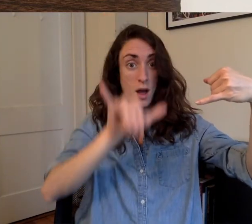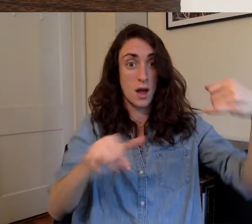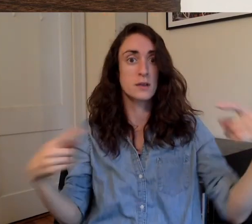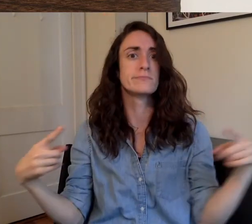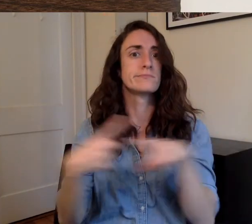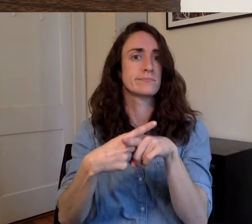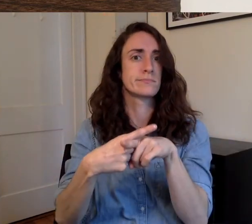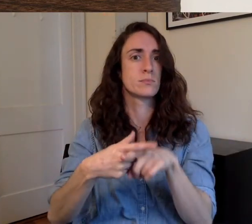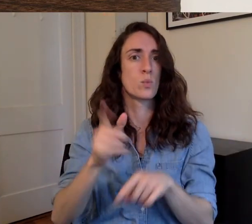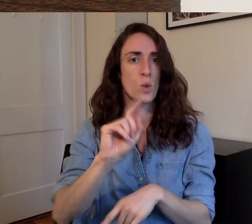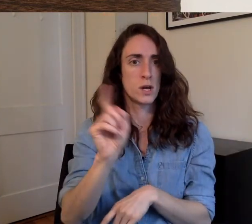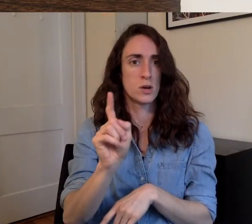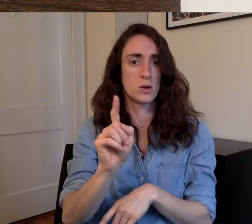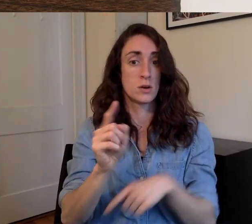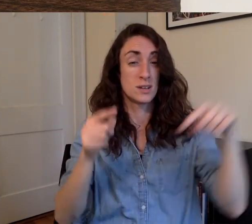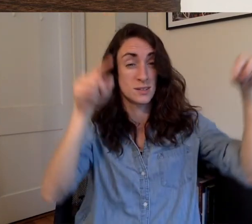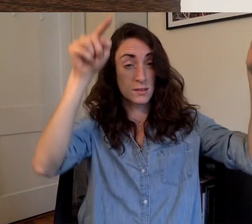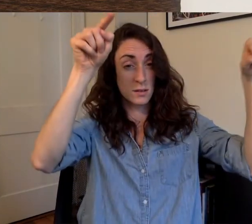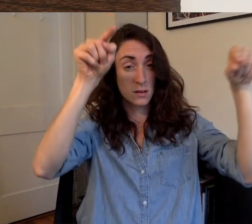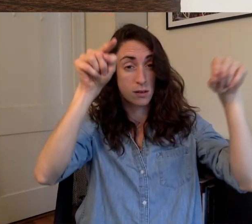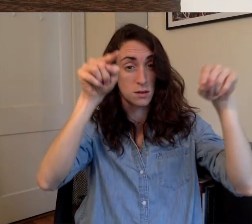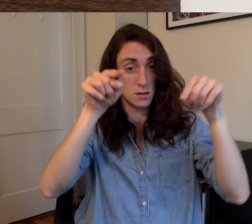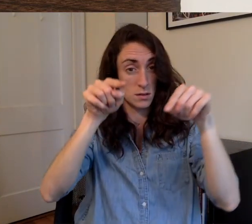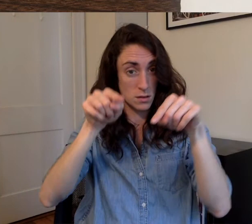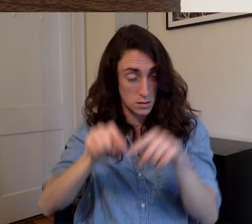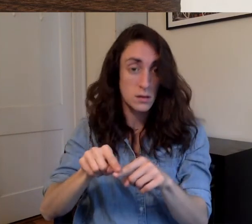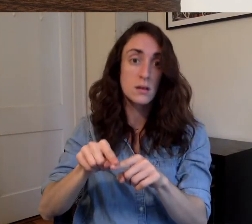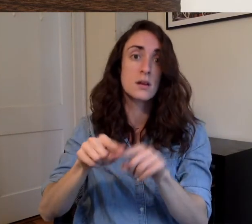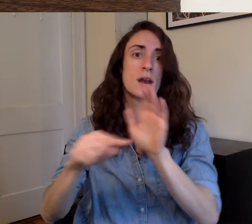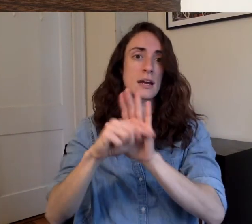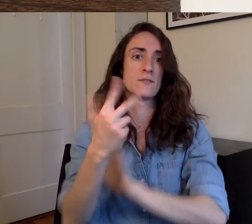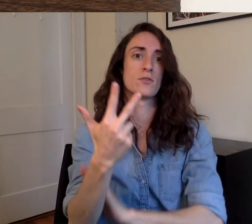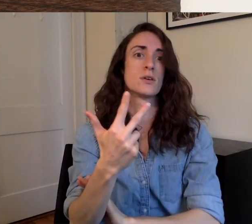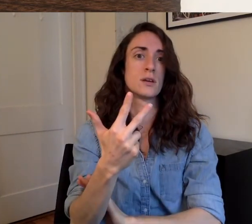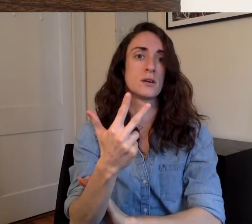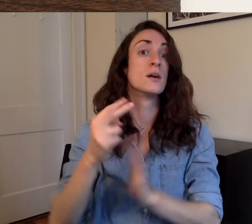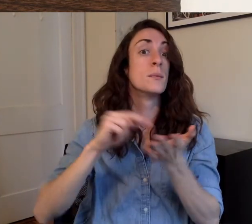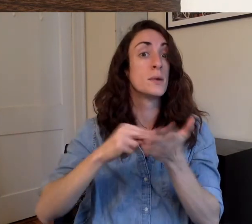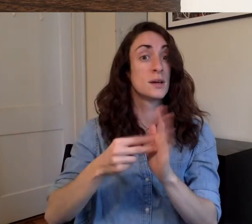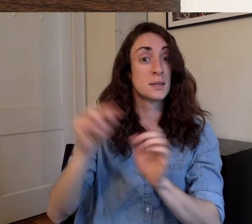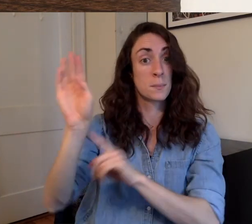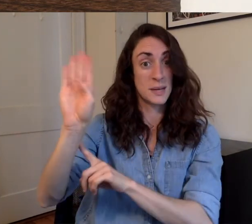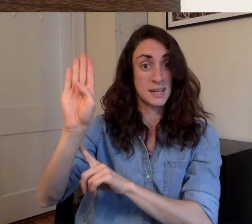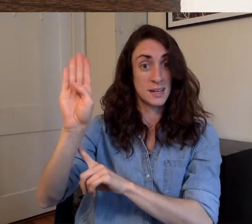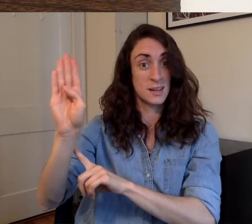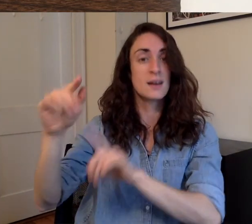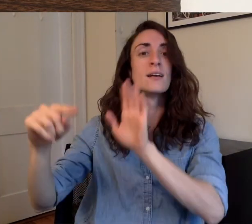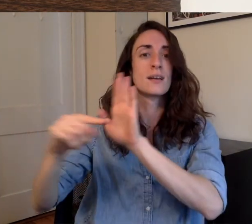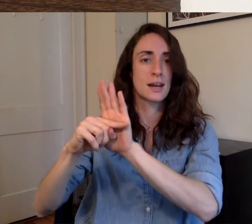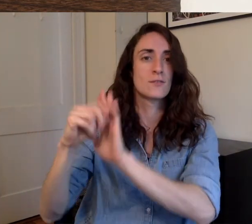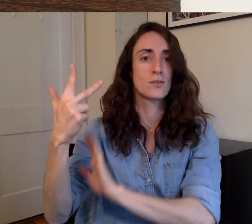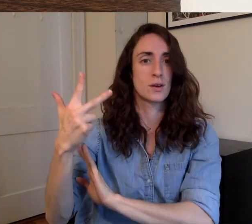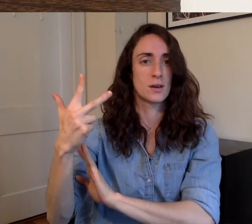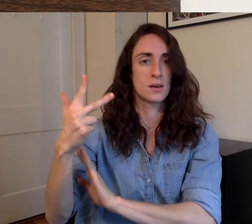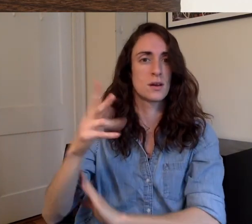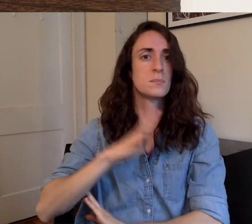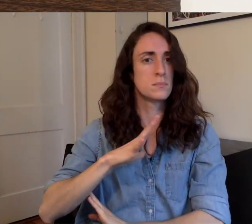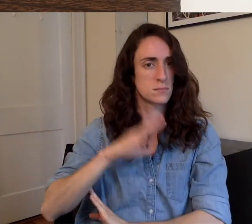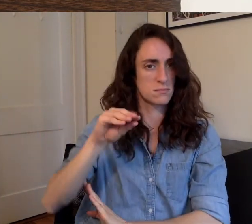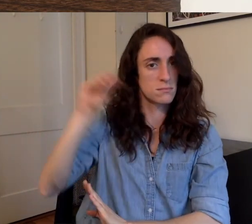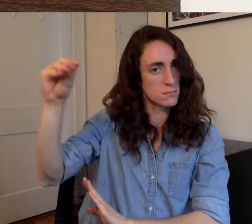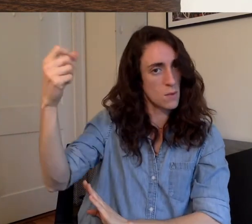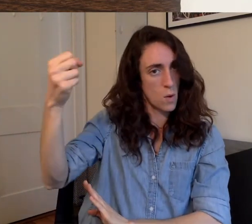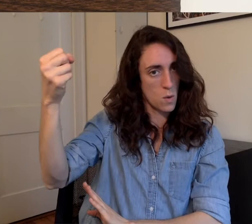we can just look along the y-axis and see where our blue line crosses it. And we can see that happens at negative 3. So that's our b, negative